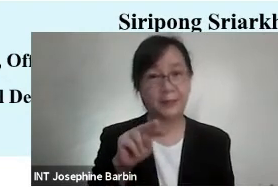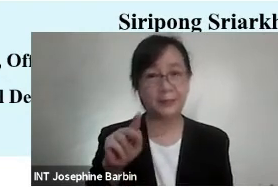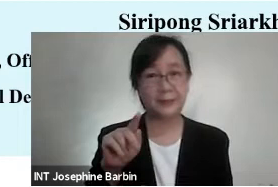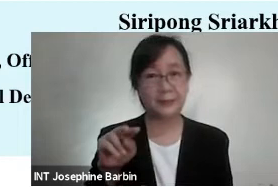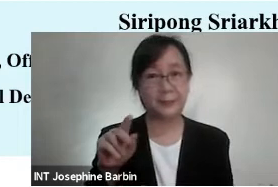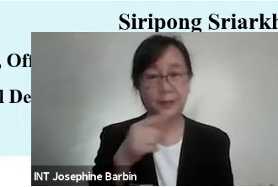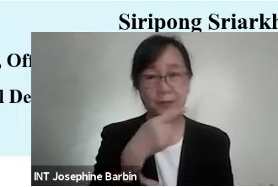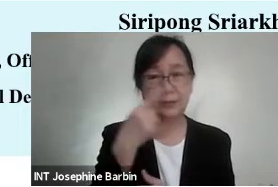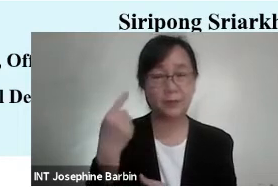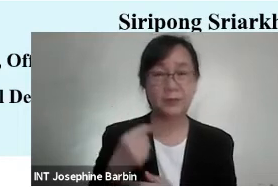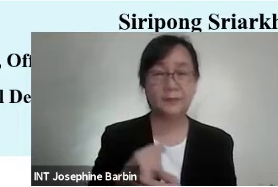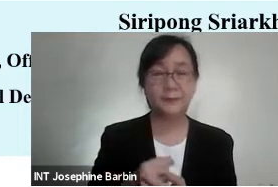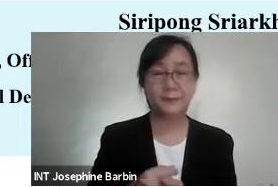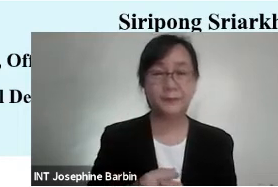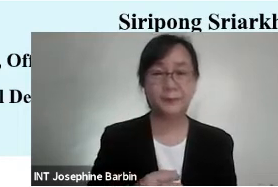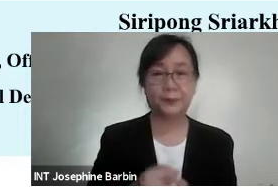because